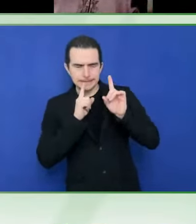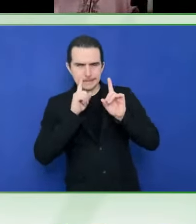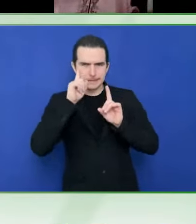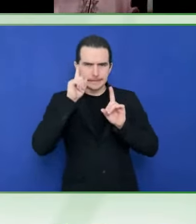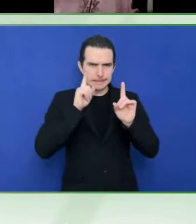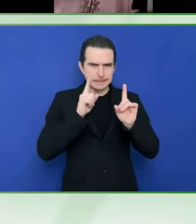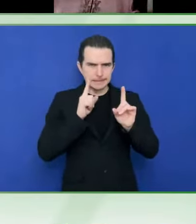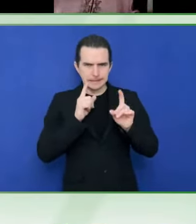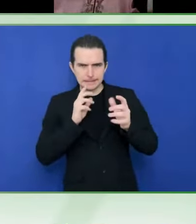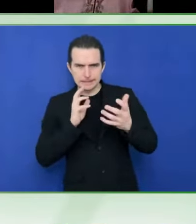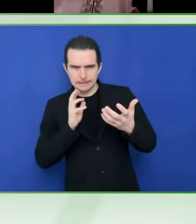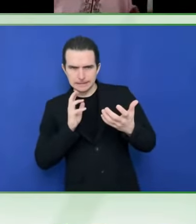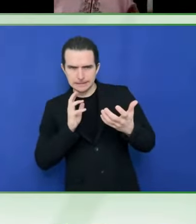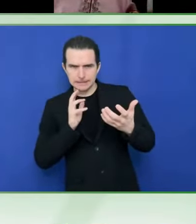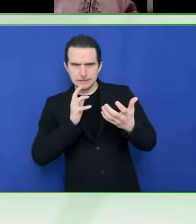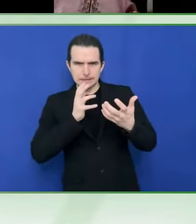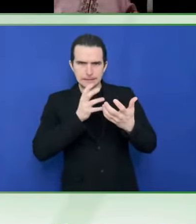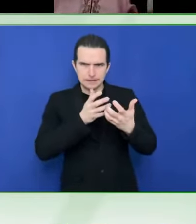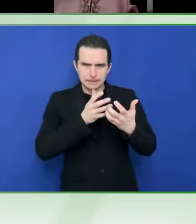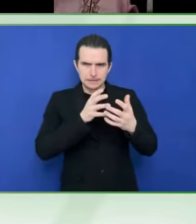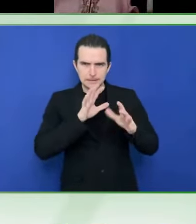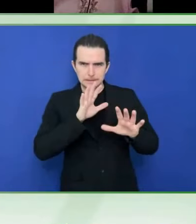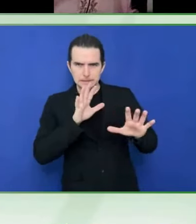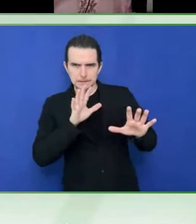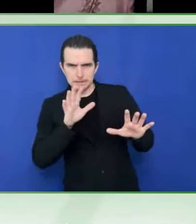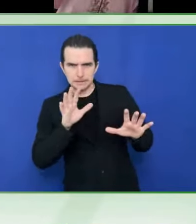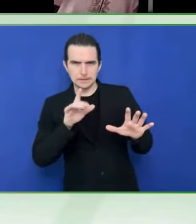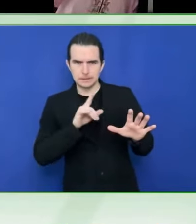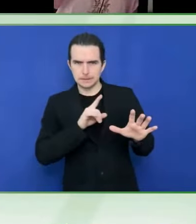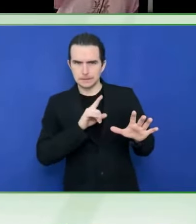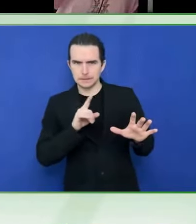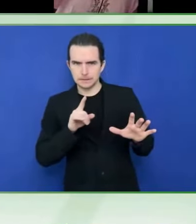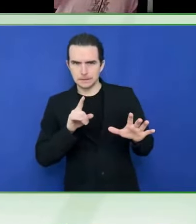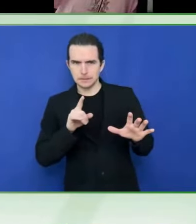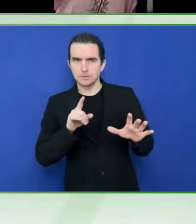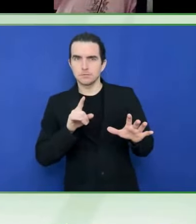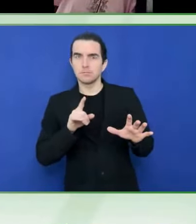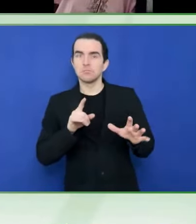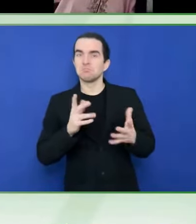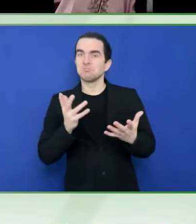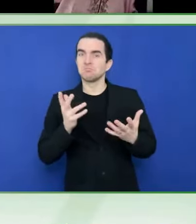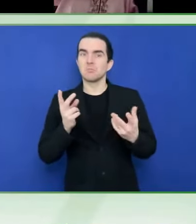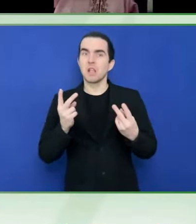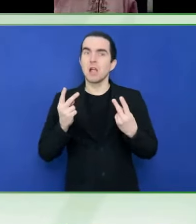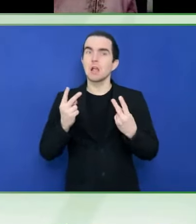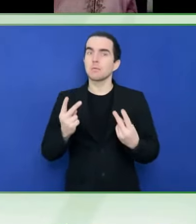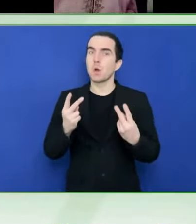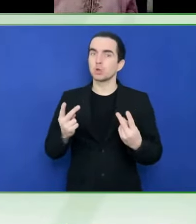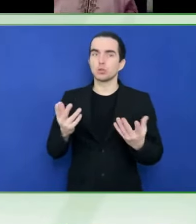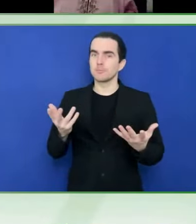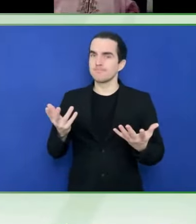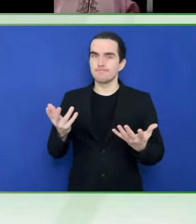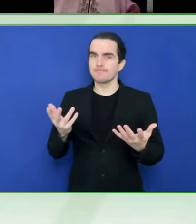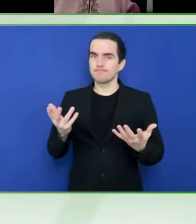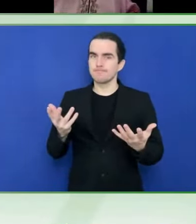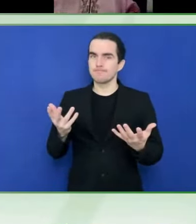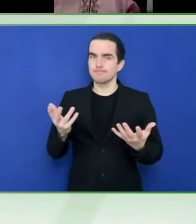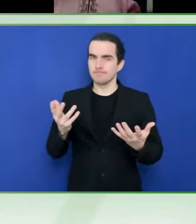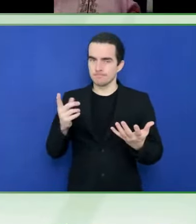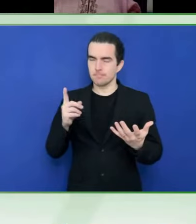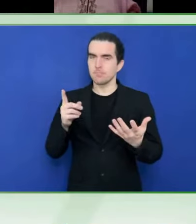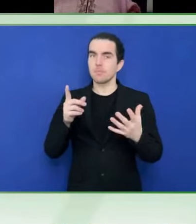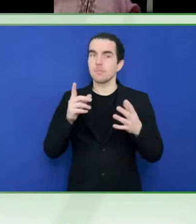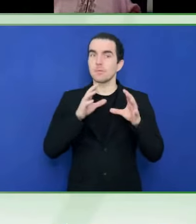burden within families, societies, and government.